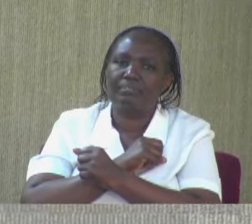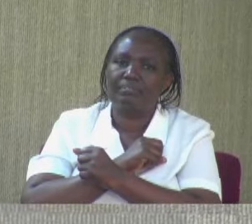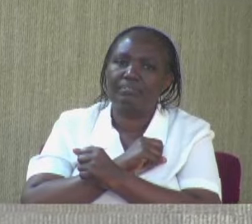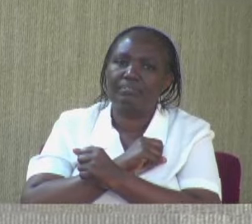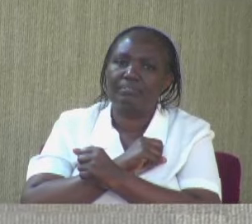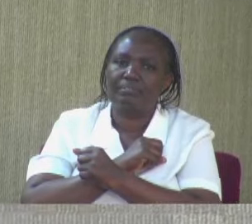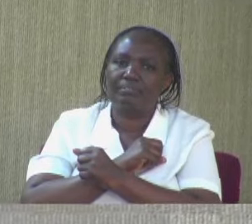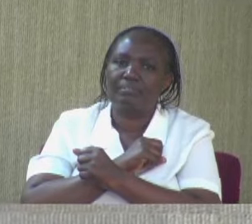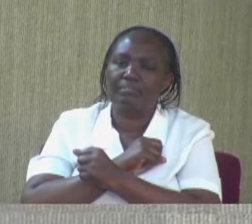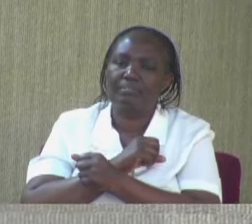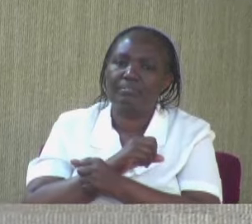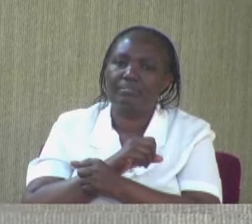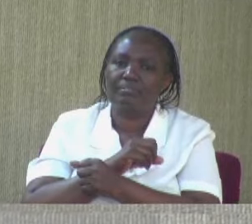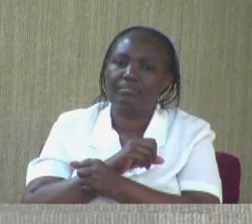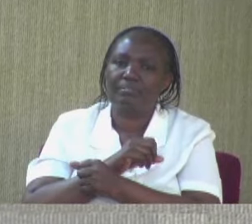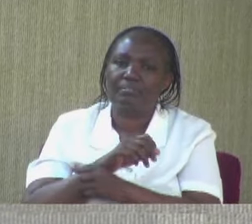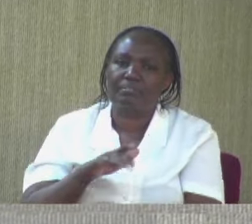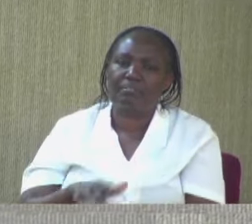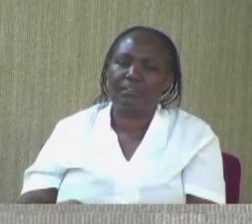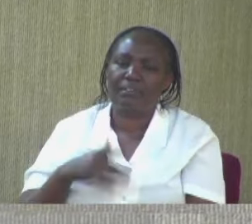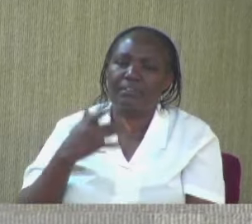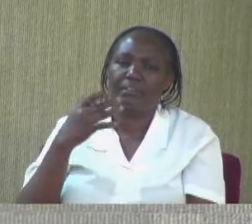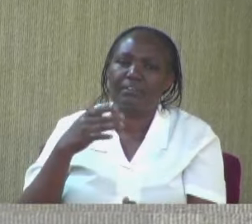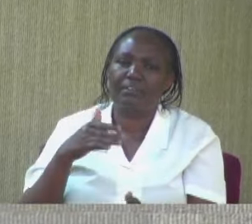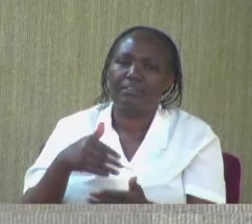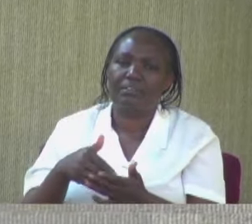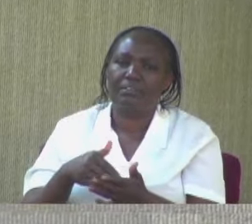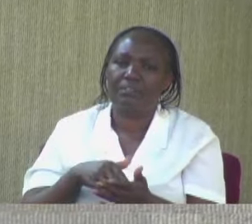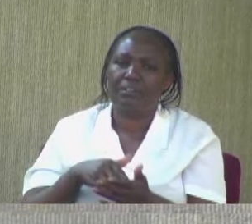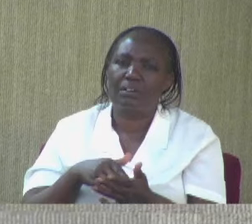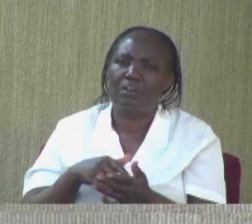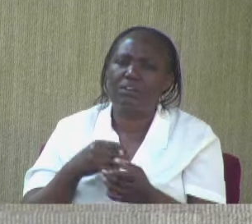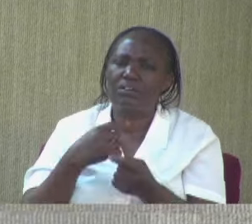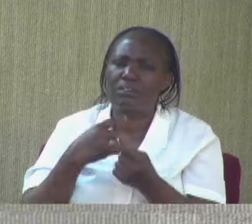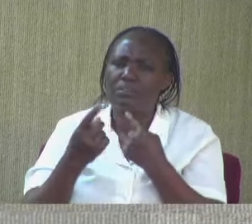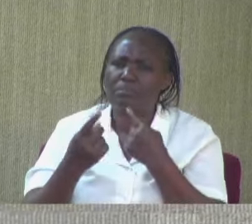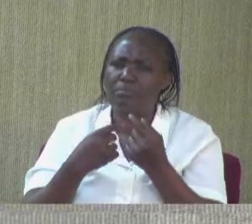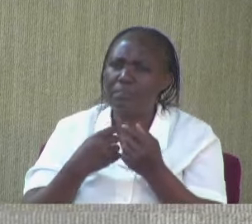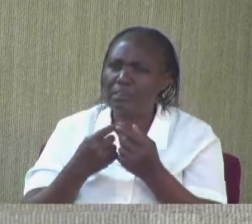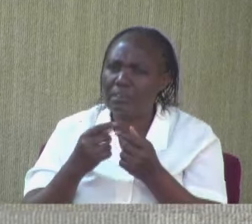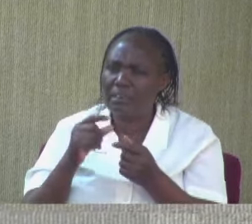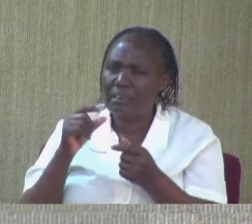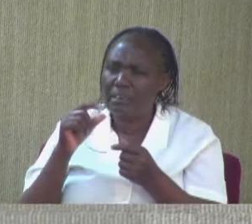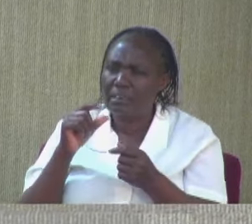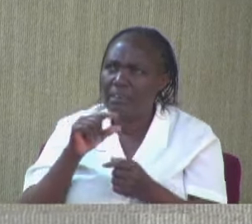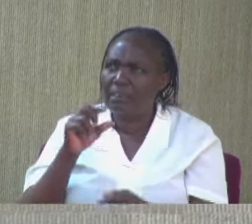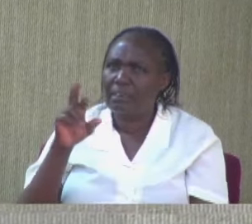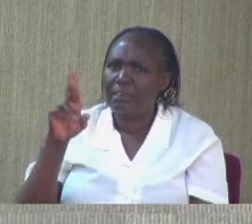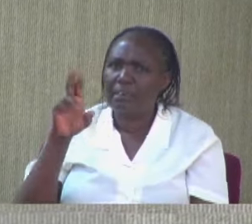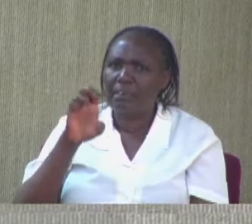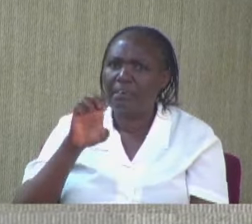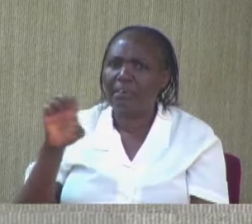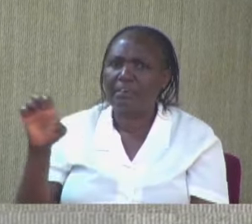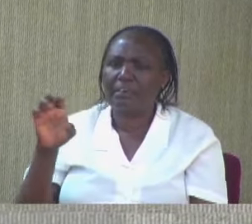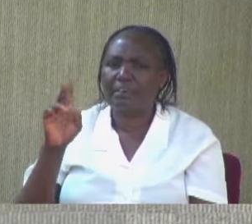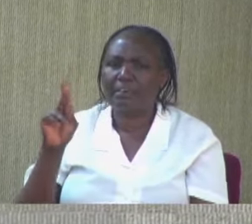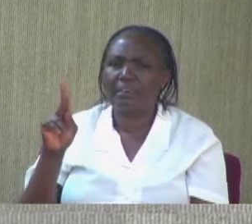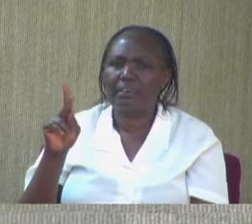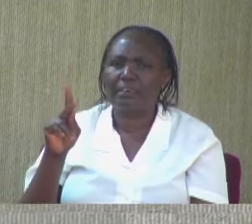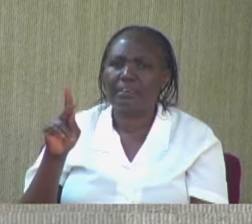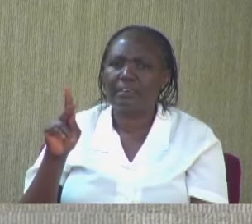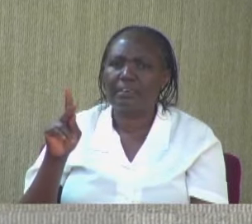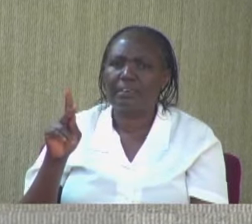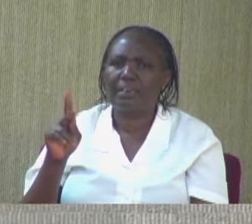but Ellen White was American, speaking English. Are you with me? And God showed her all